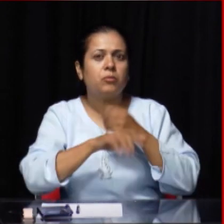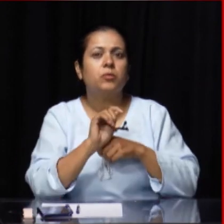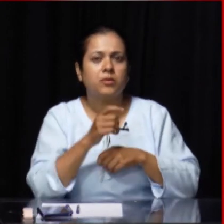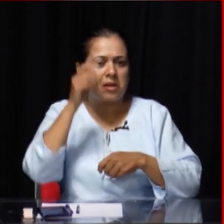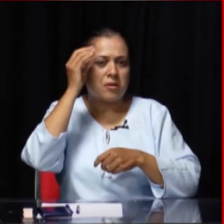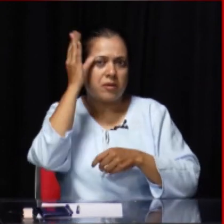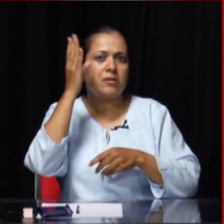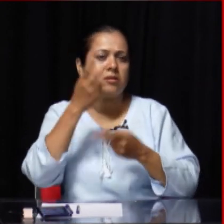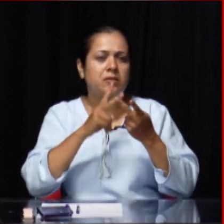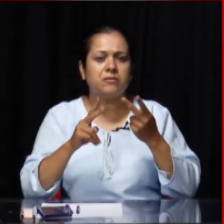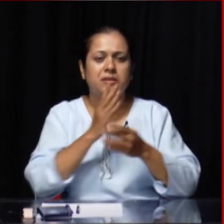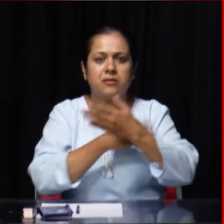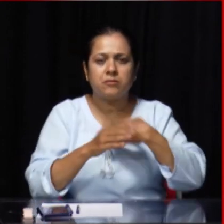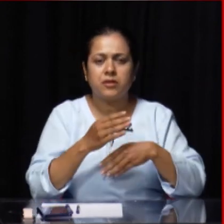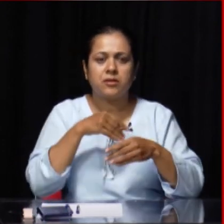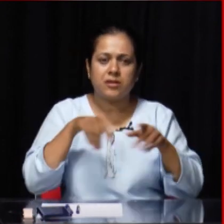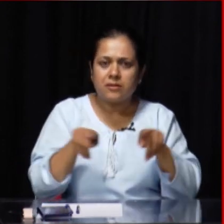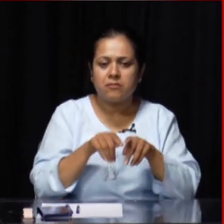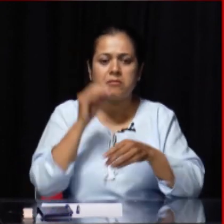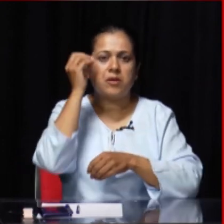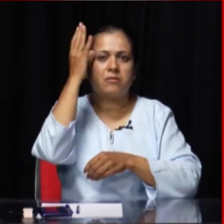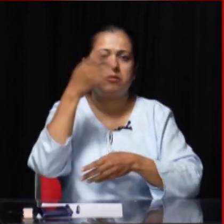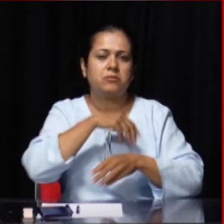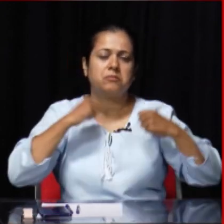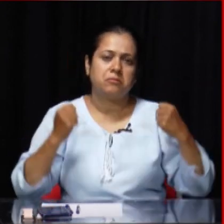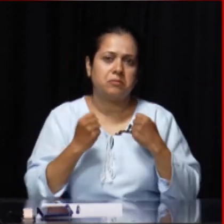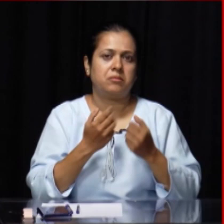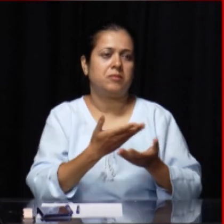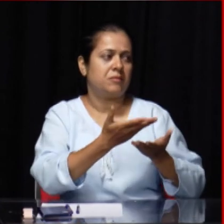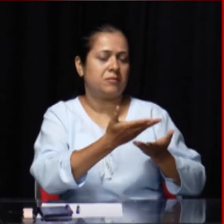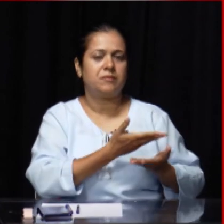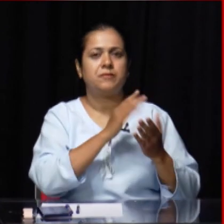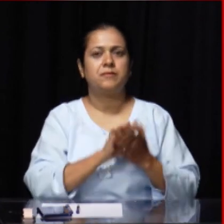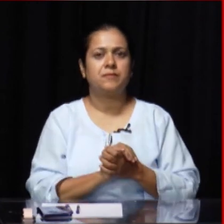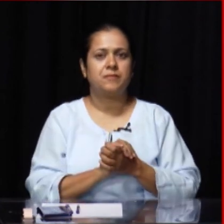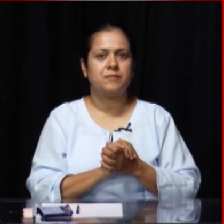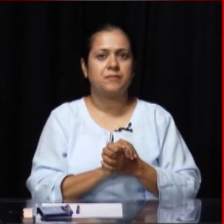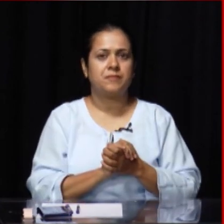on various types of disabilities. Prakash Bab, welcome to our show.